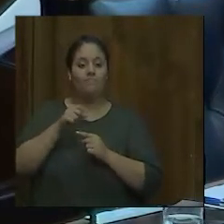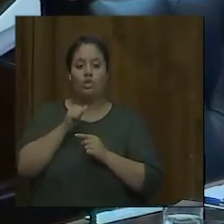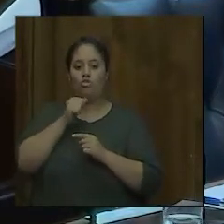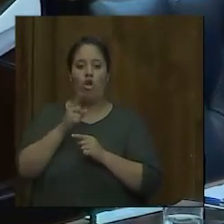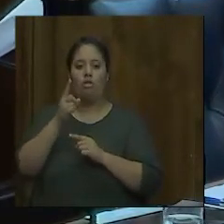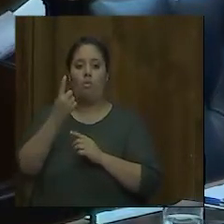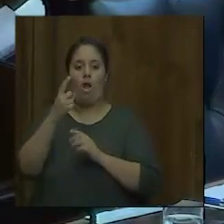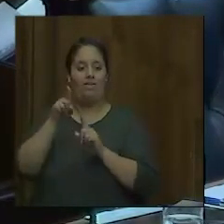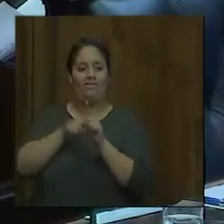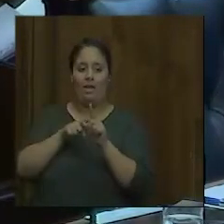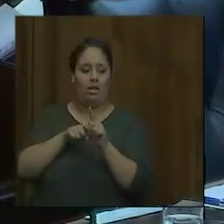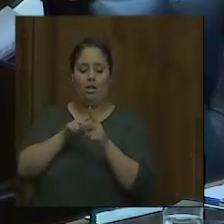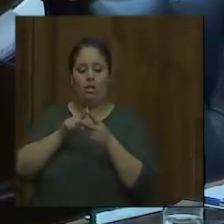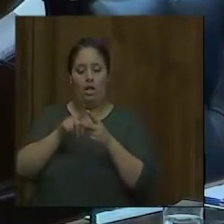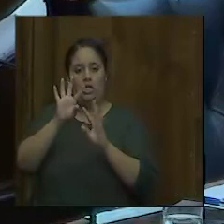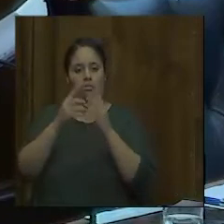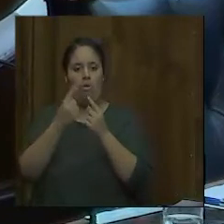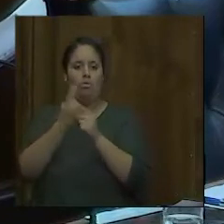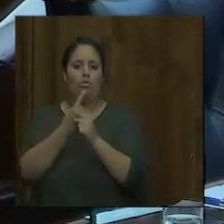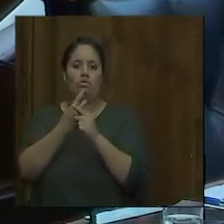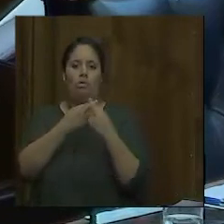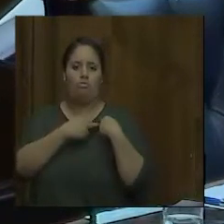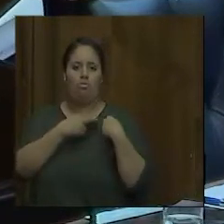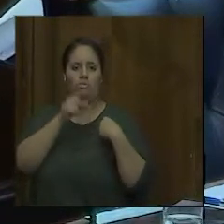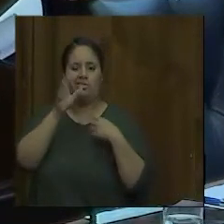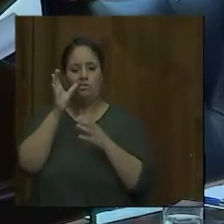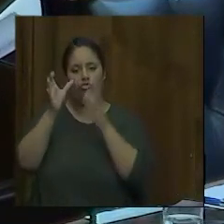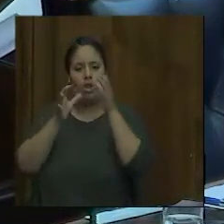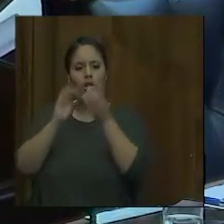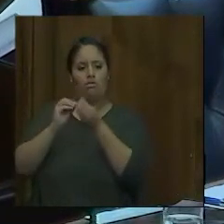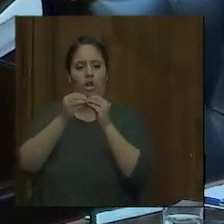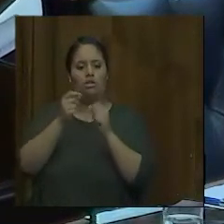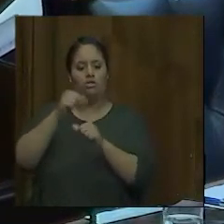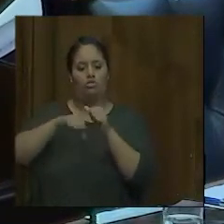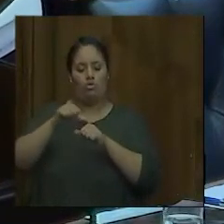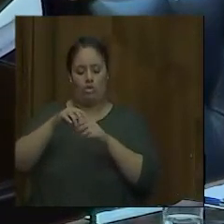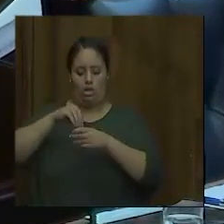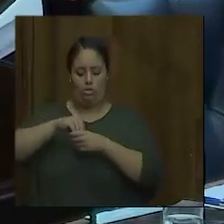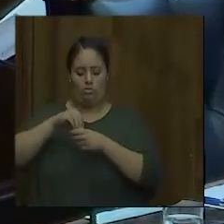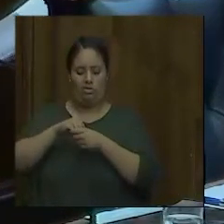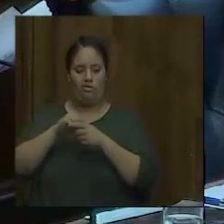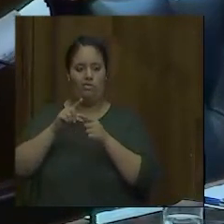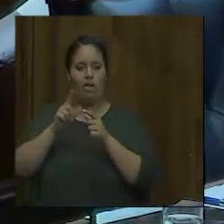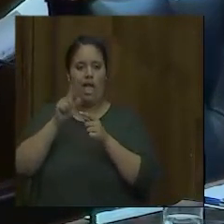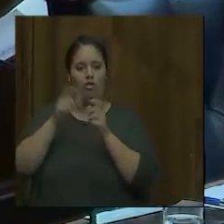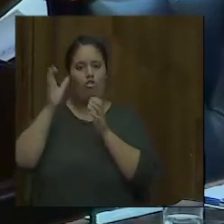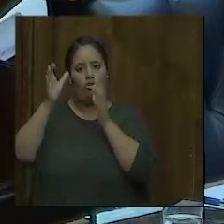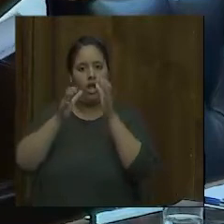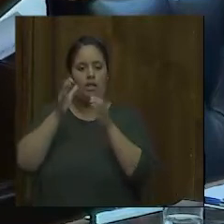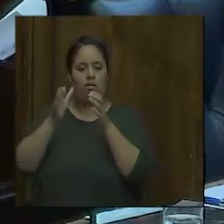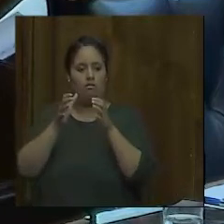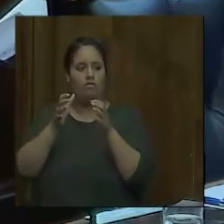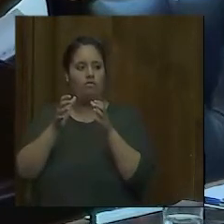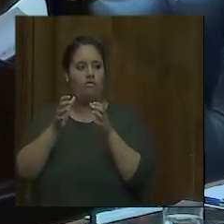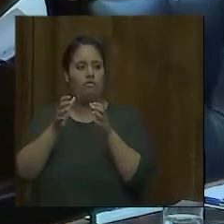only failure. This department is responsible for creating social, inclusive, creative,